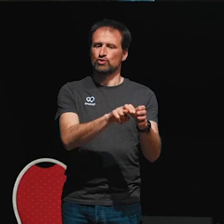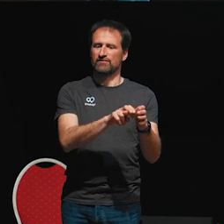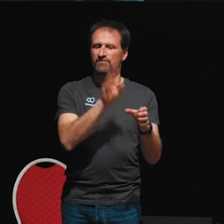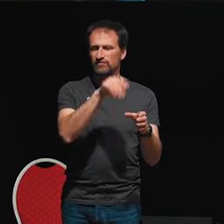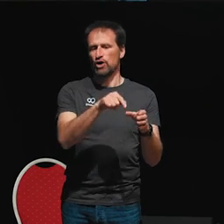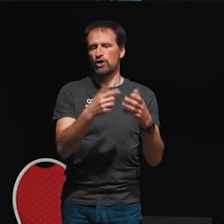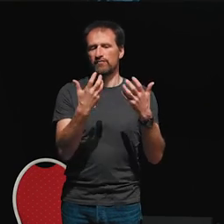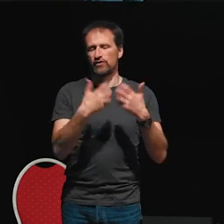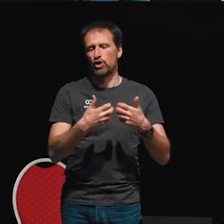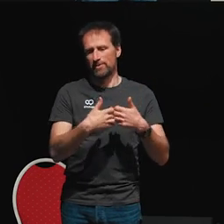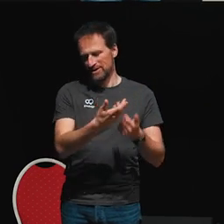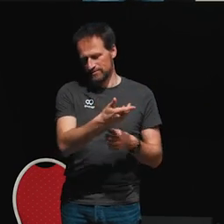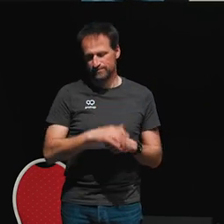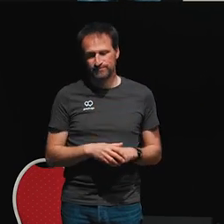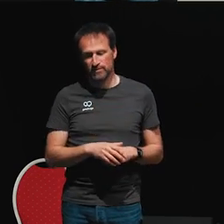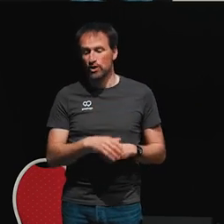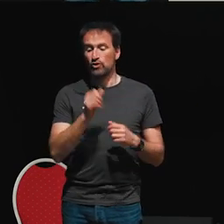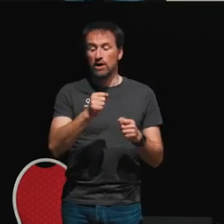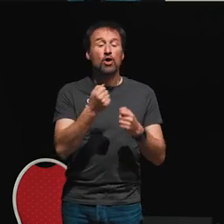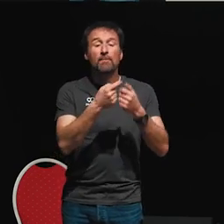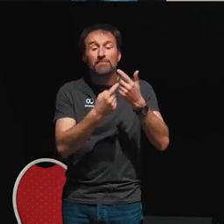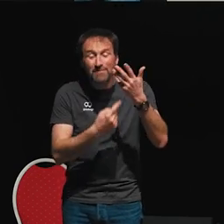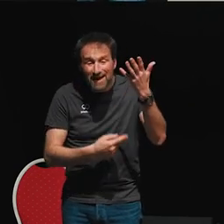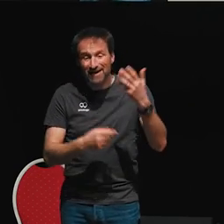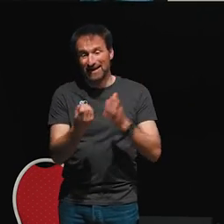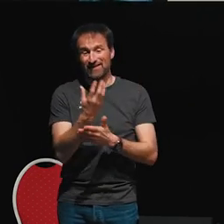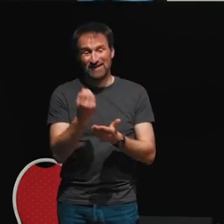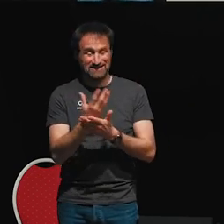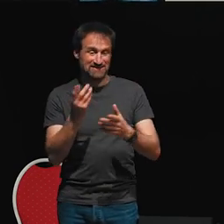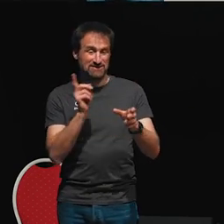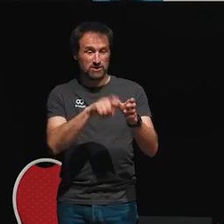And here's another one. You know, you can plug into multiple events. It's not just one.